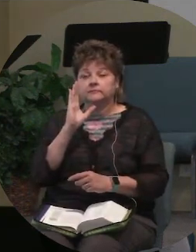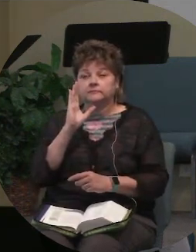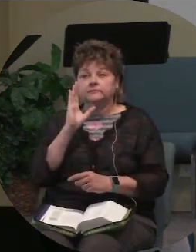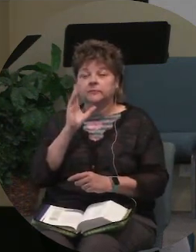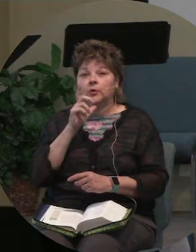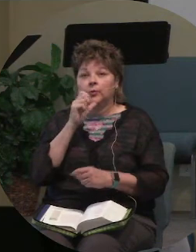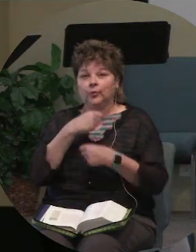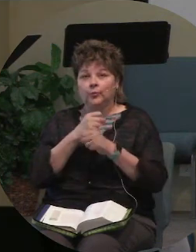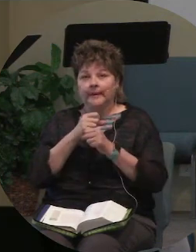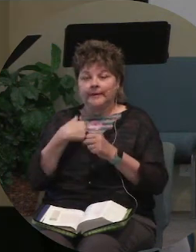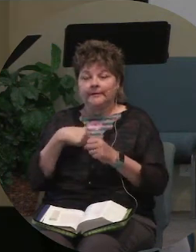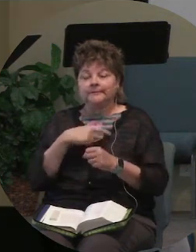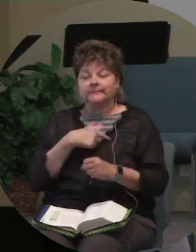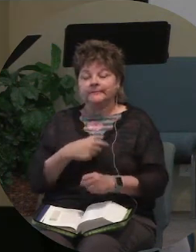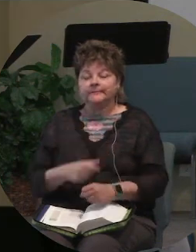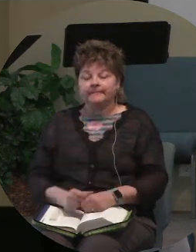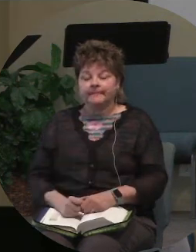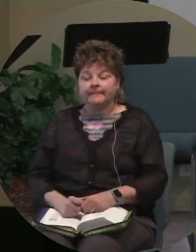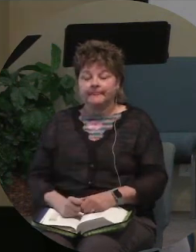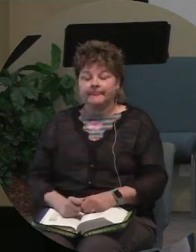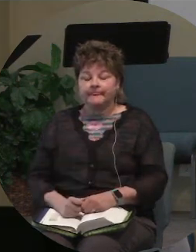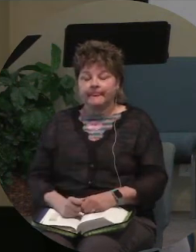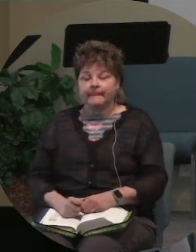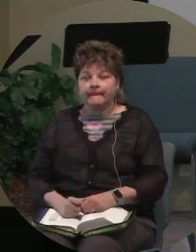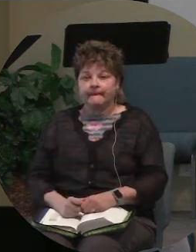who made us.